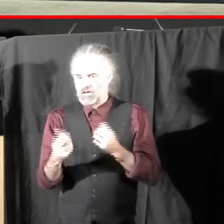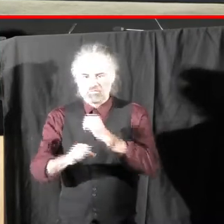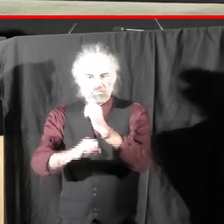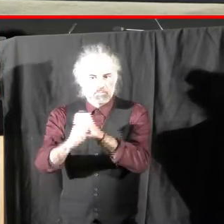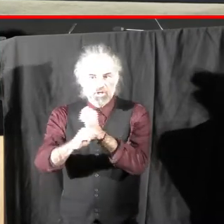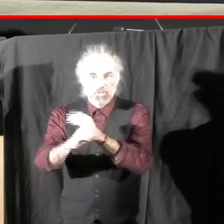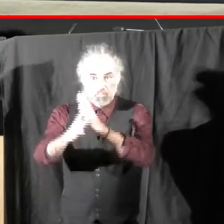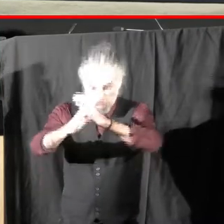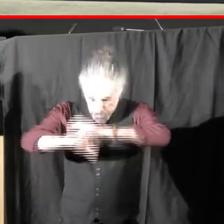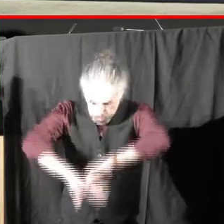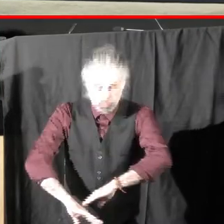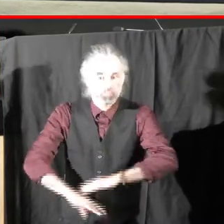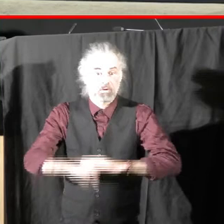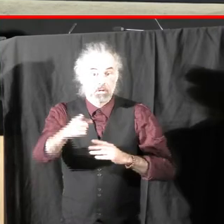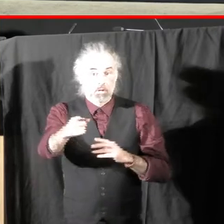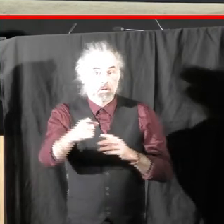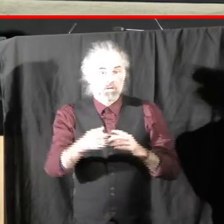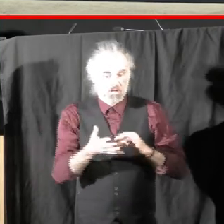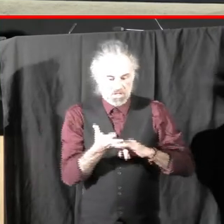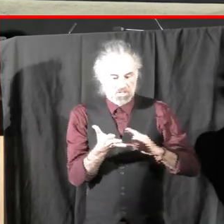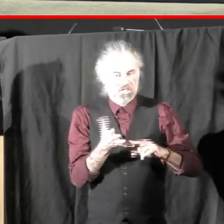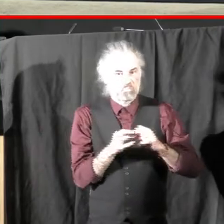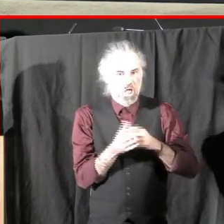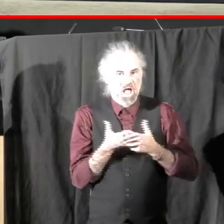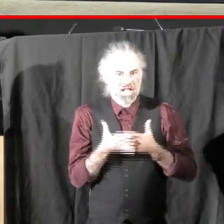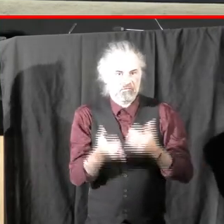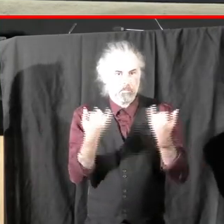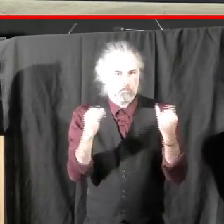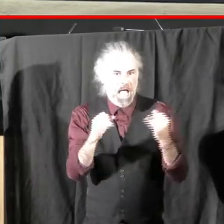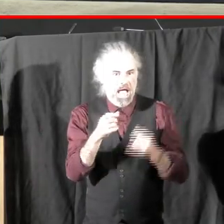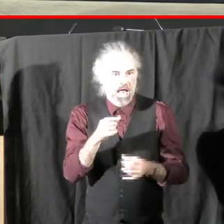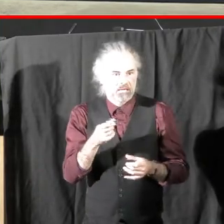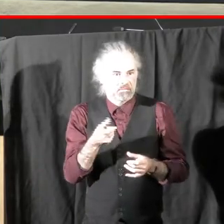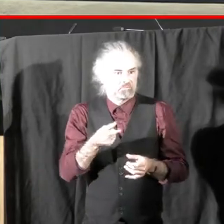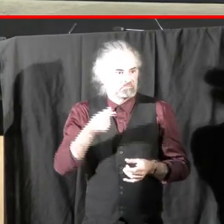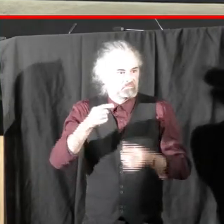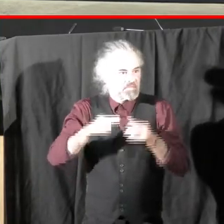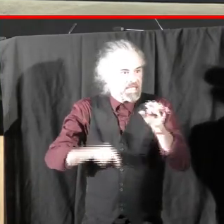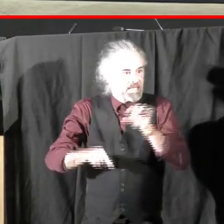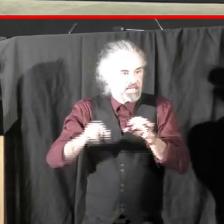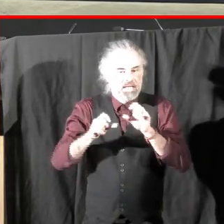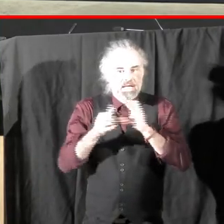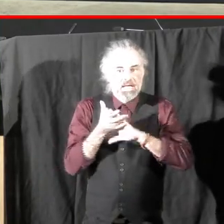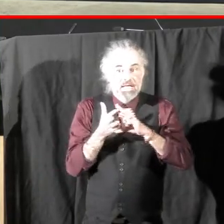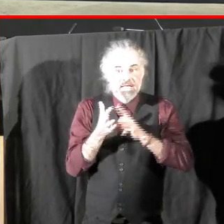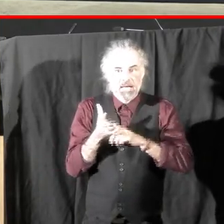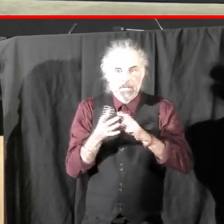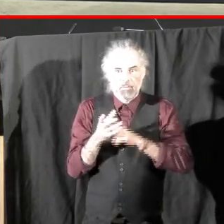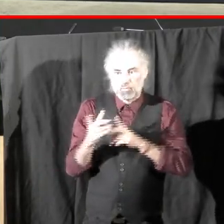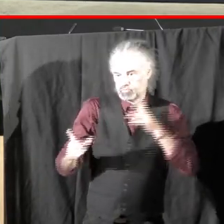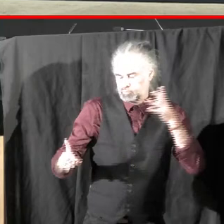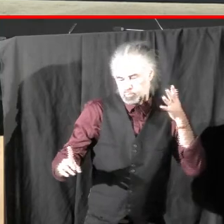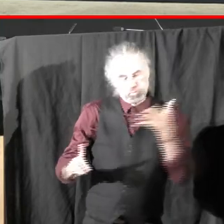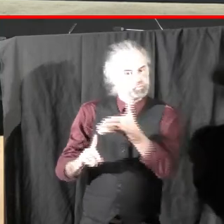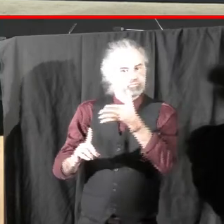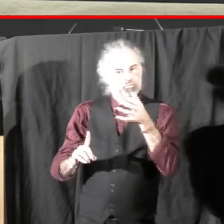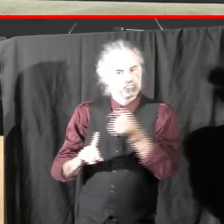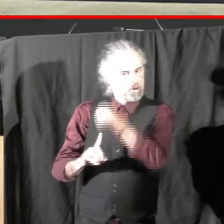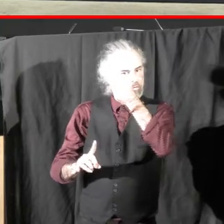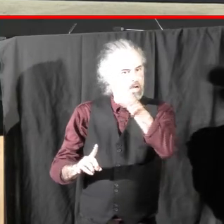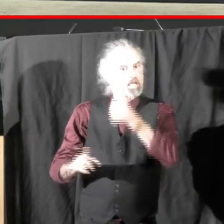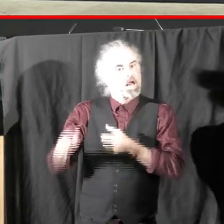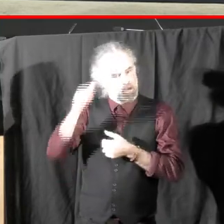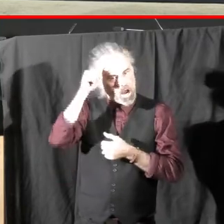have suppliers give us bad chemicals, and they pick it up like that, because they've seen everything that can go wrong. And as far